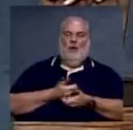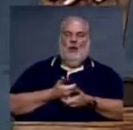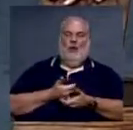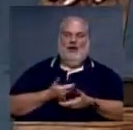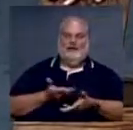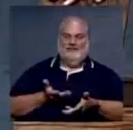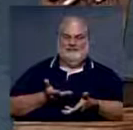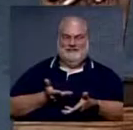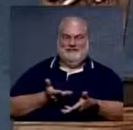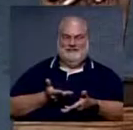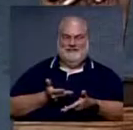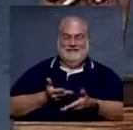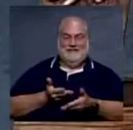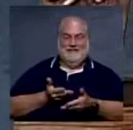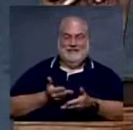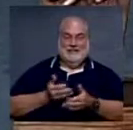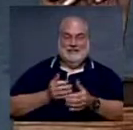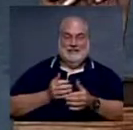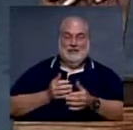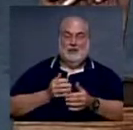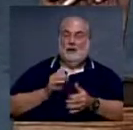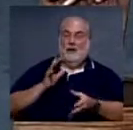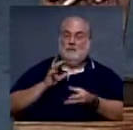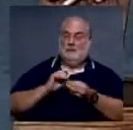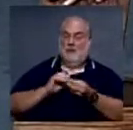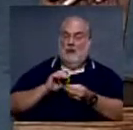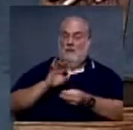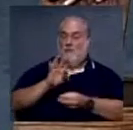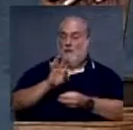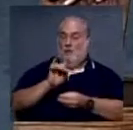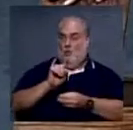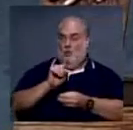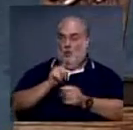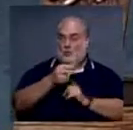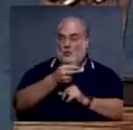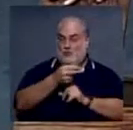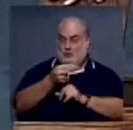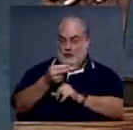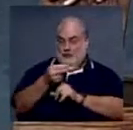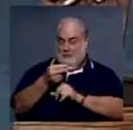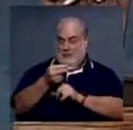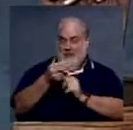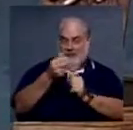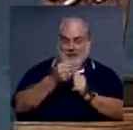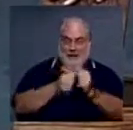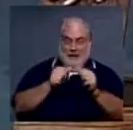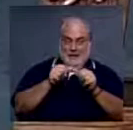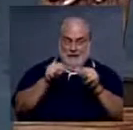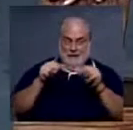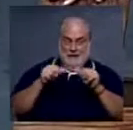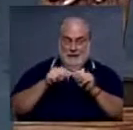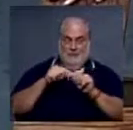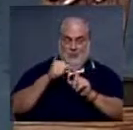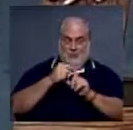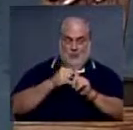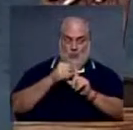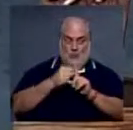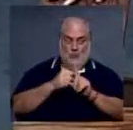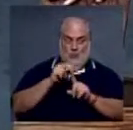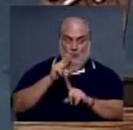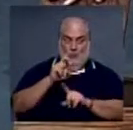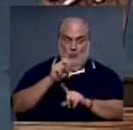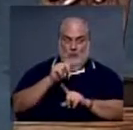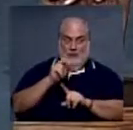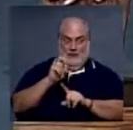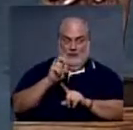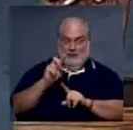Each individual space here, there are going to be 41 suites, and each individual space will be rented out by